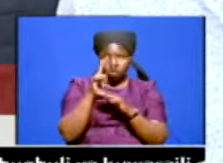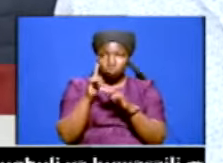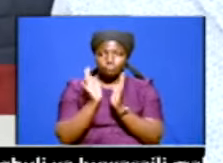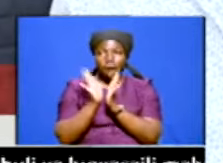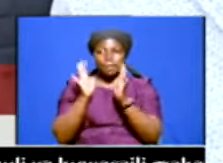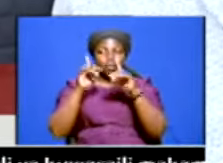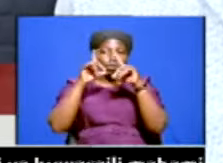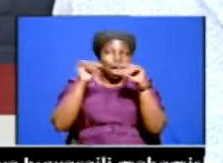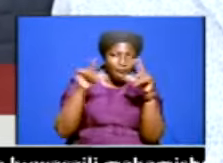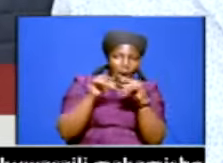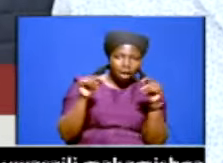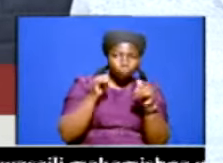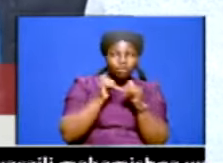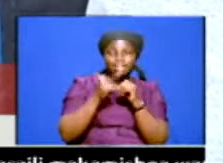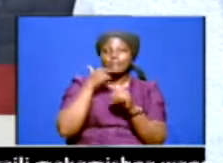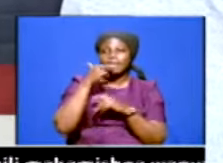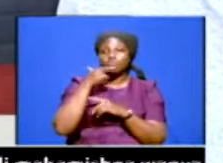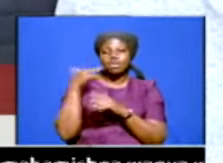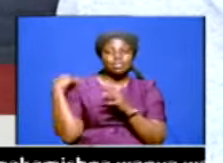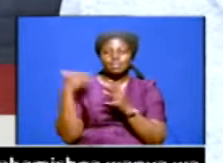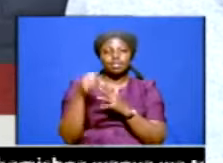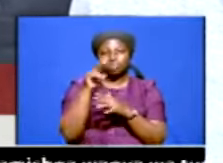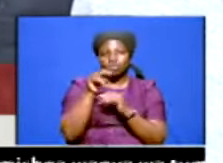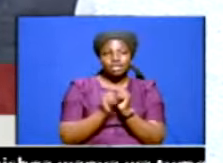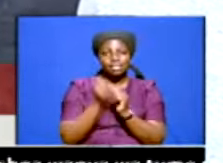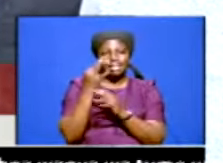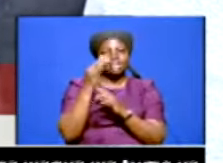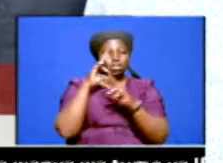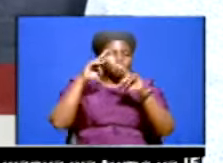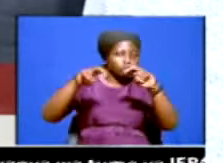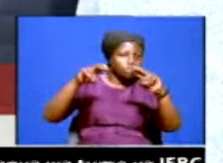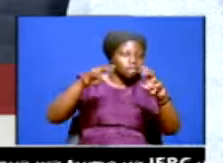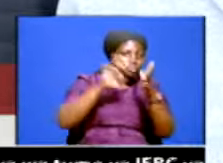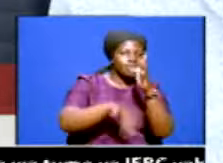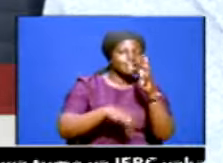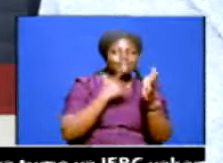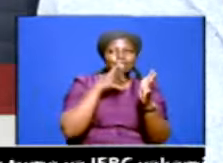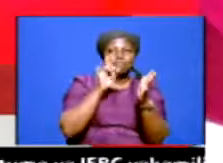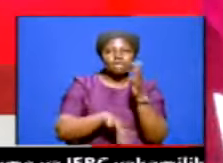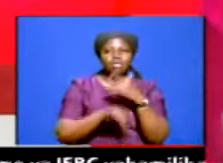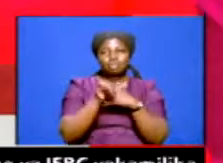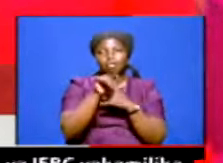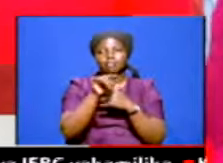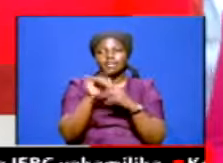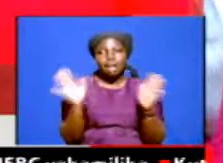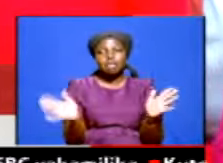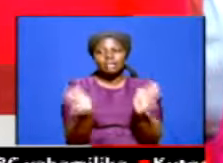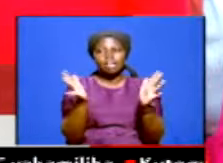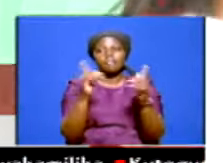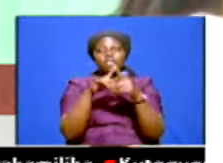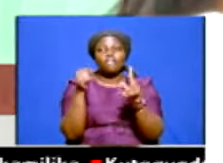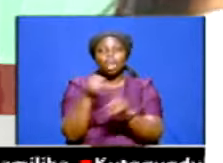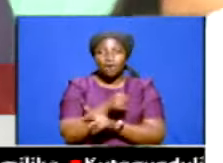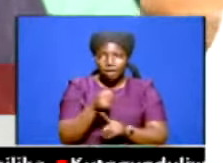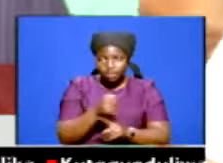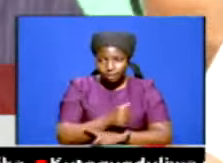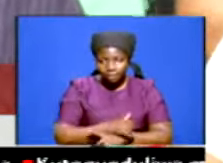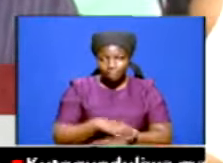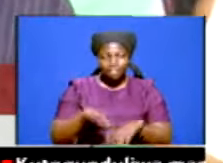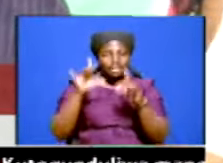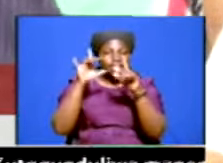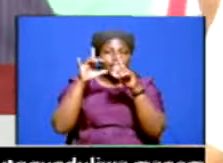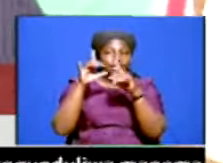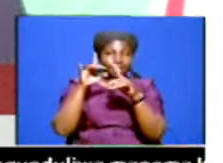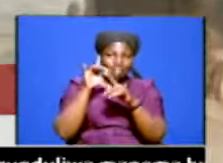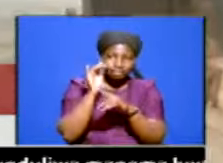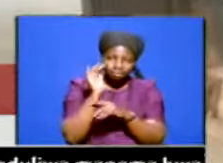2013, looking for what they are saying is a charge of incitement. Madai yao yaliambua patupu baada ya